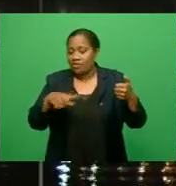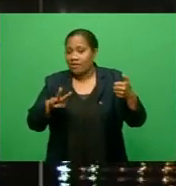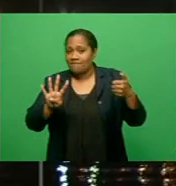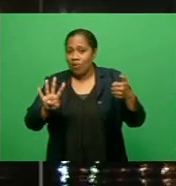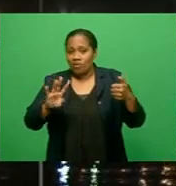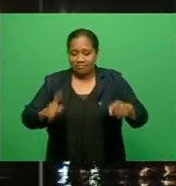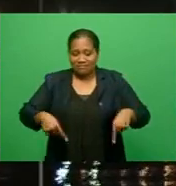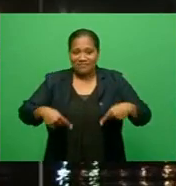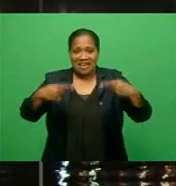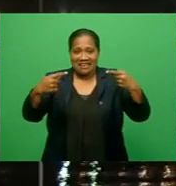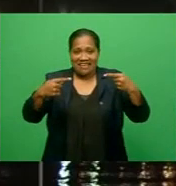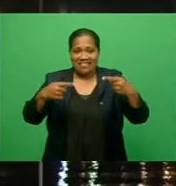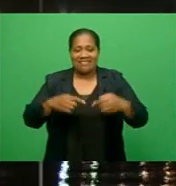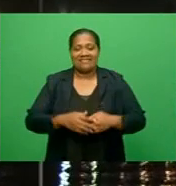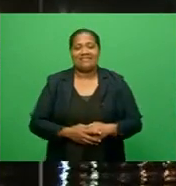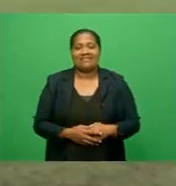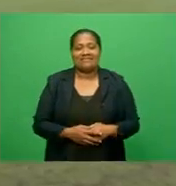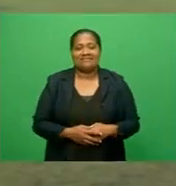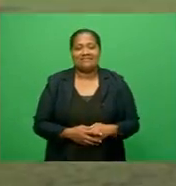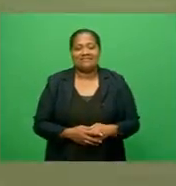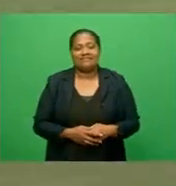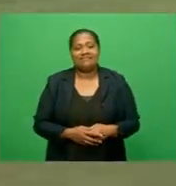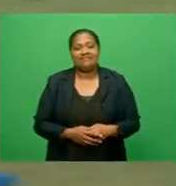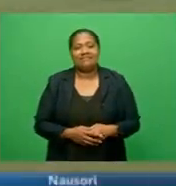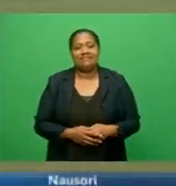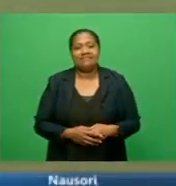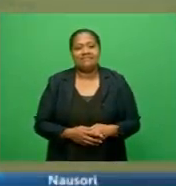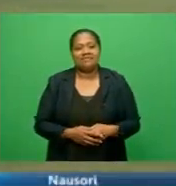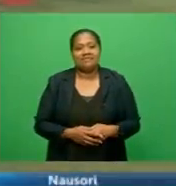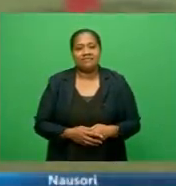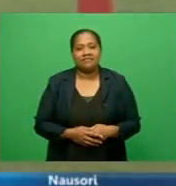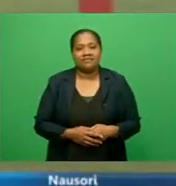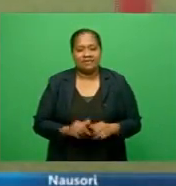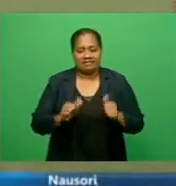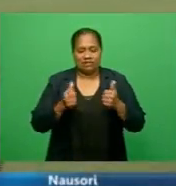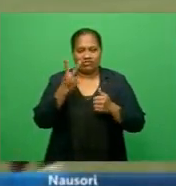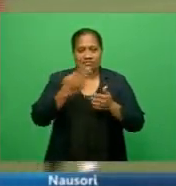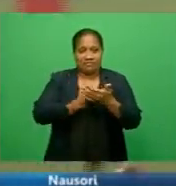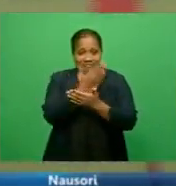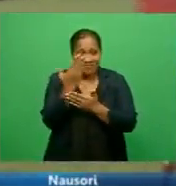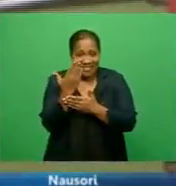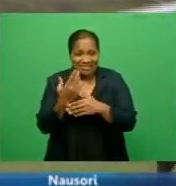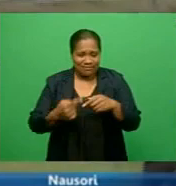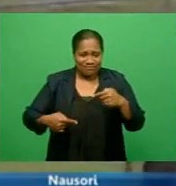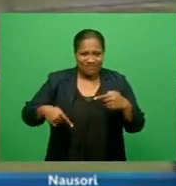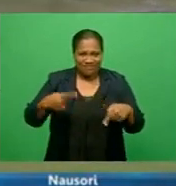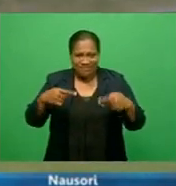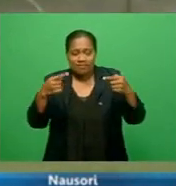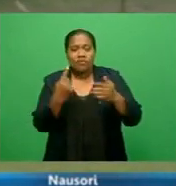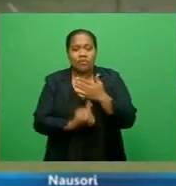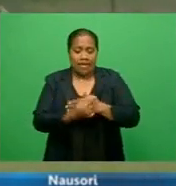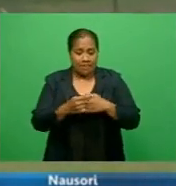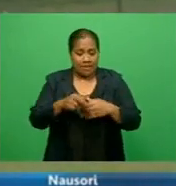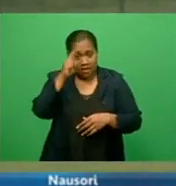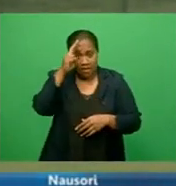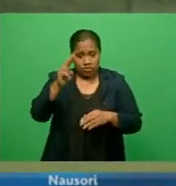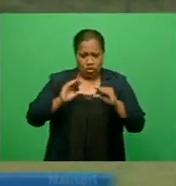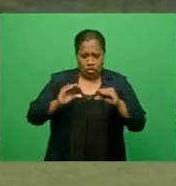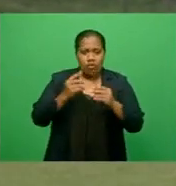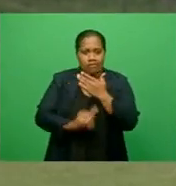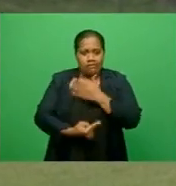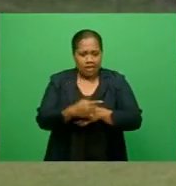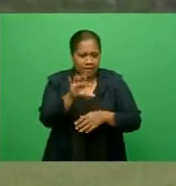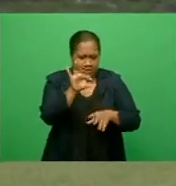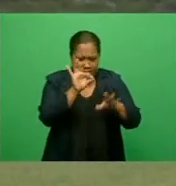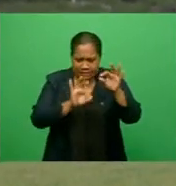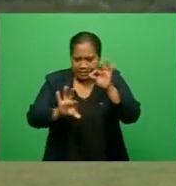Tale Mateirakula with the story. After the two-day tournament, national coach Gareth Baber has ticked some boxes from his